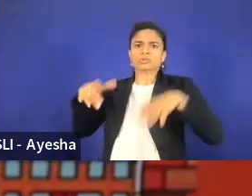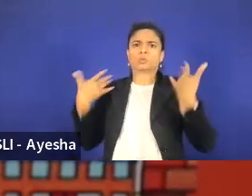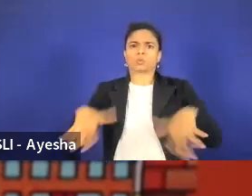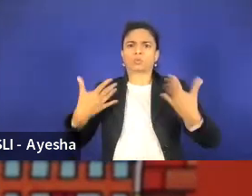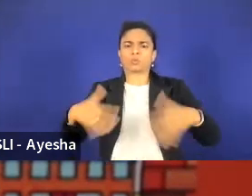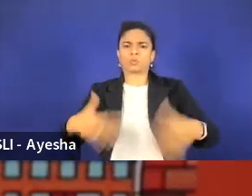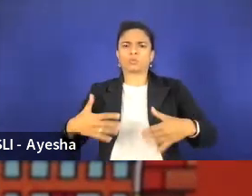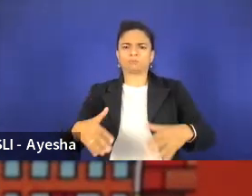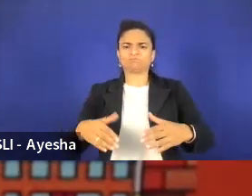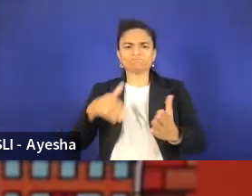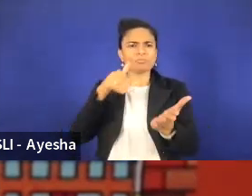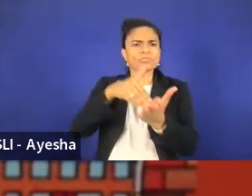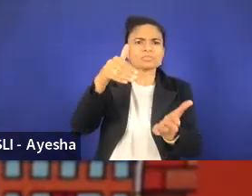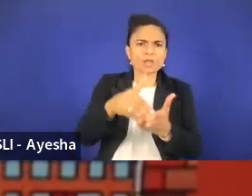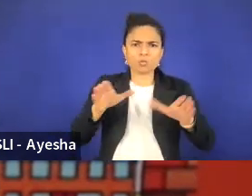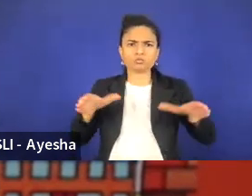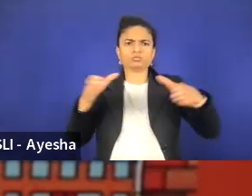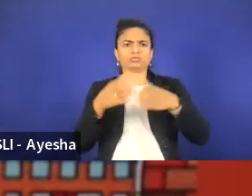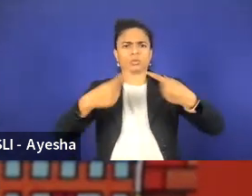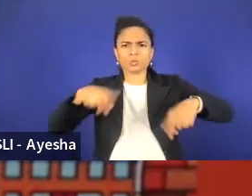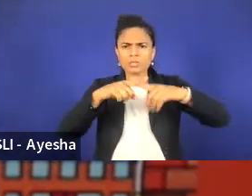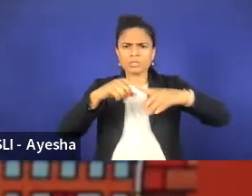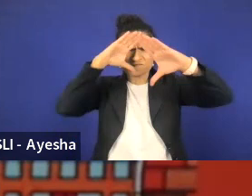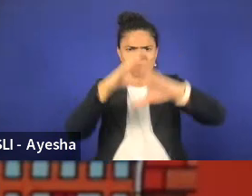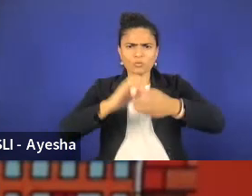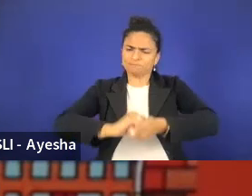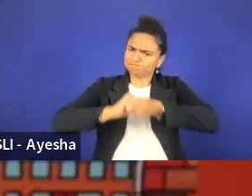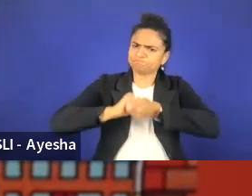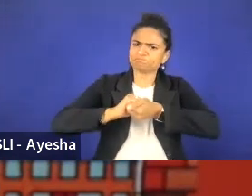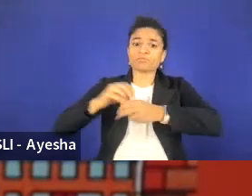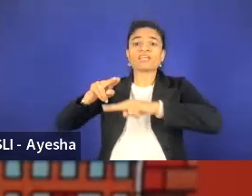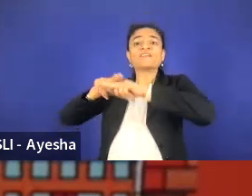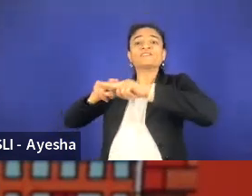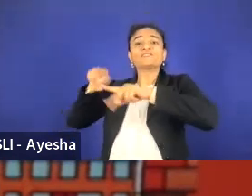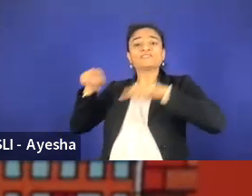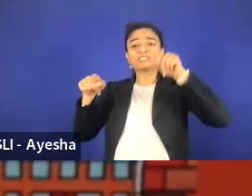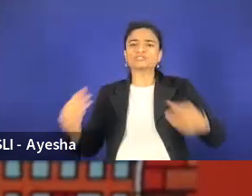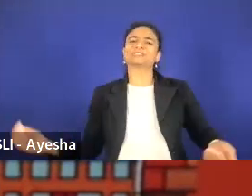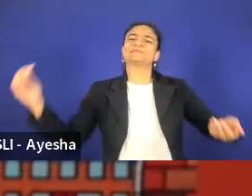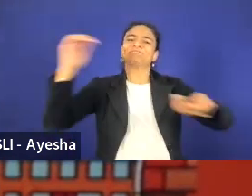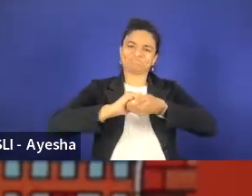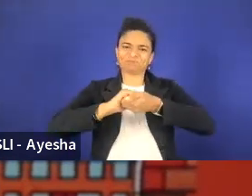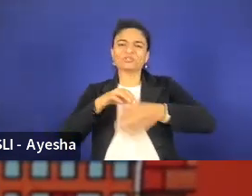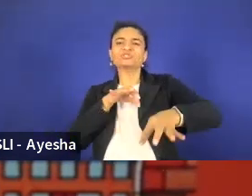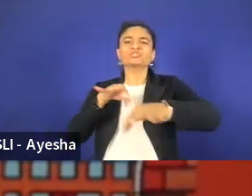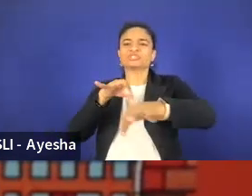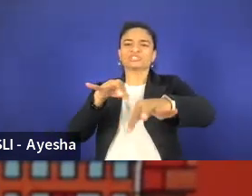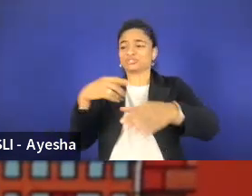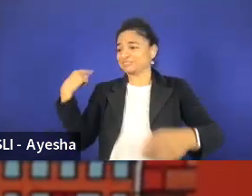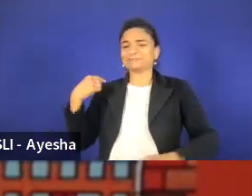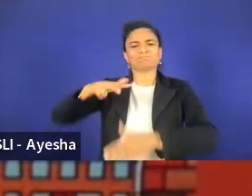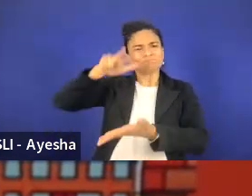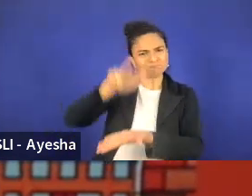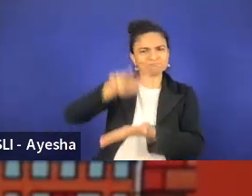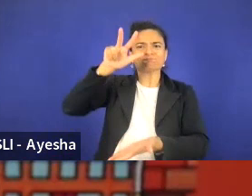the insurance strategy in 2012. The national OPDs advocated focusing on the "Nothing About Us Without